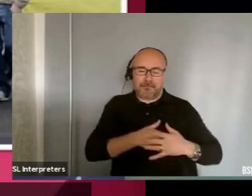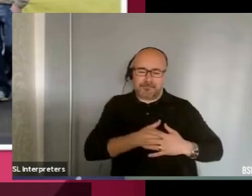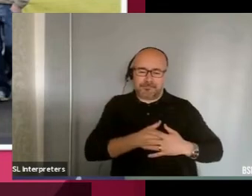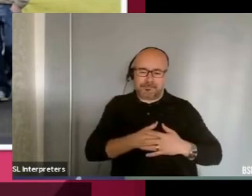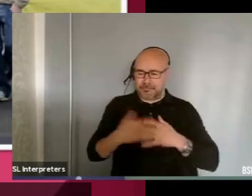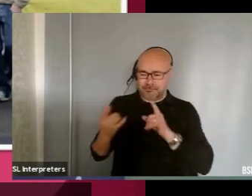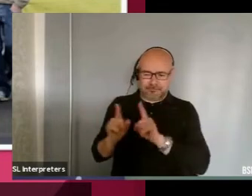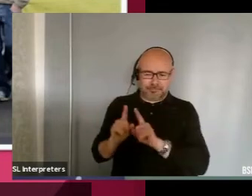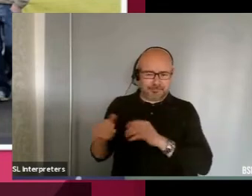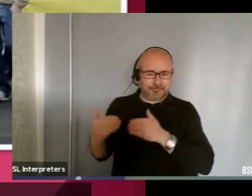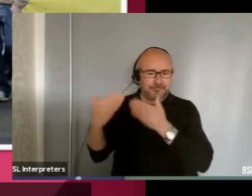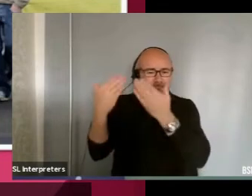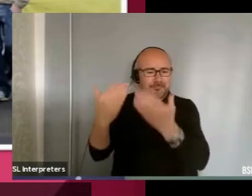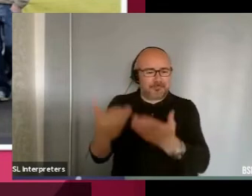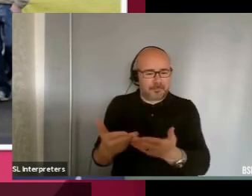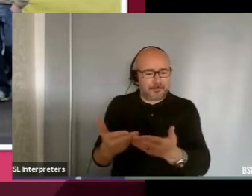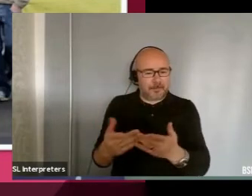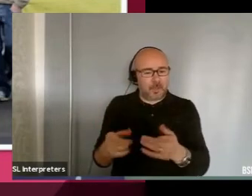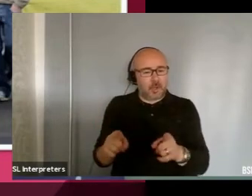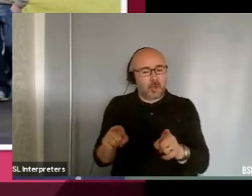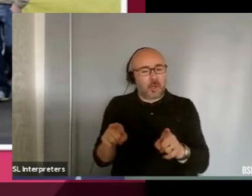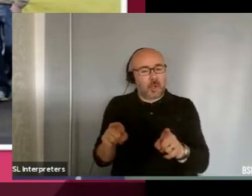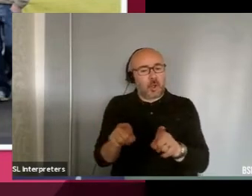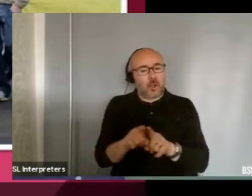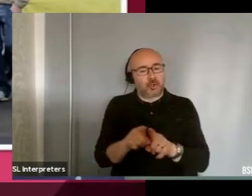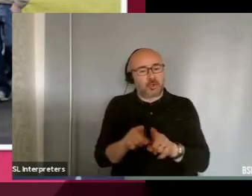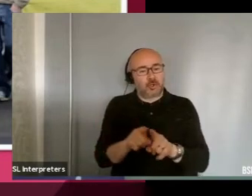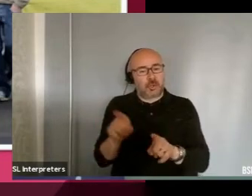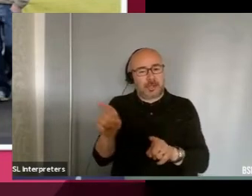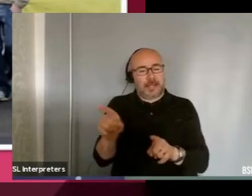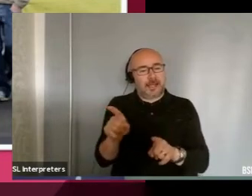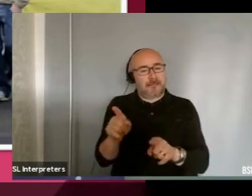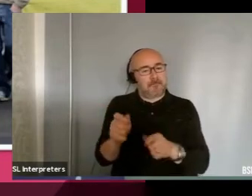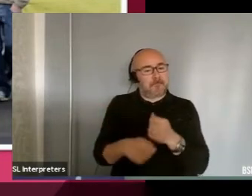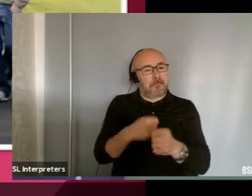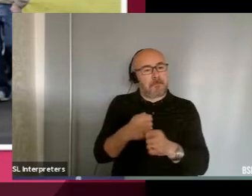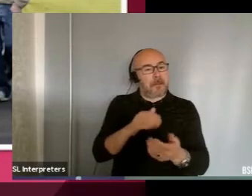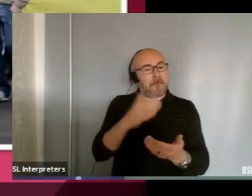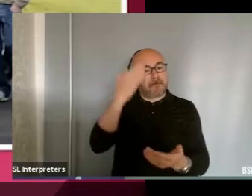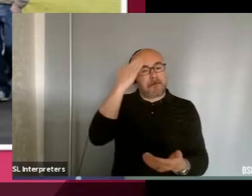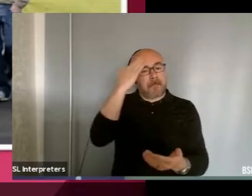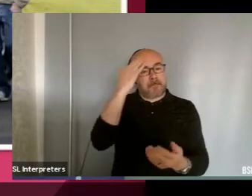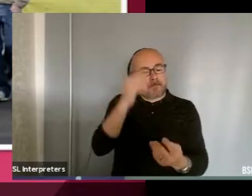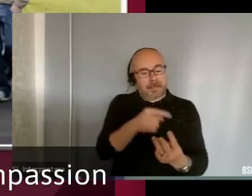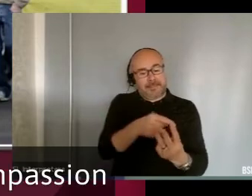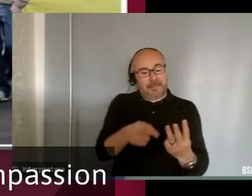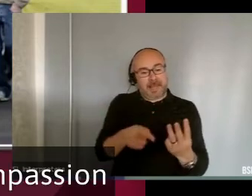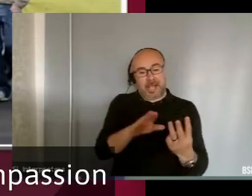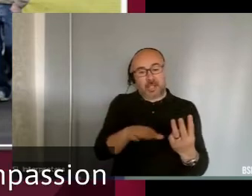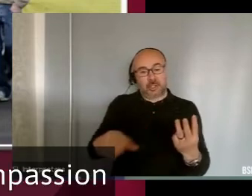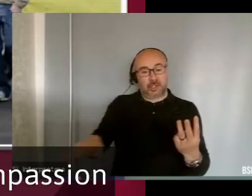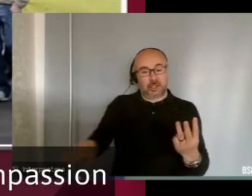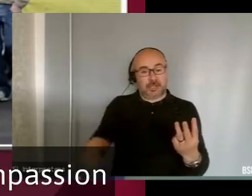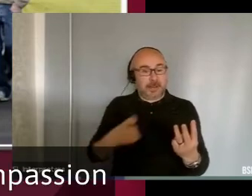dad, and how she was a mum to three amazing children. And being a mum myself, I